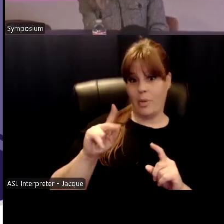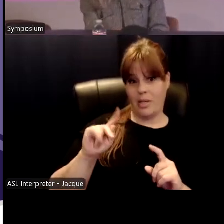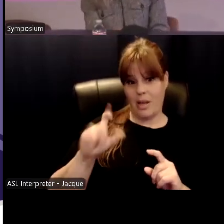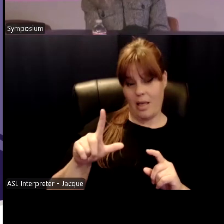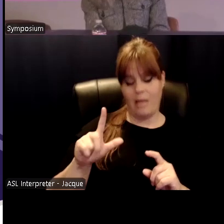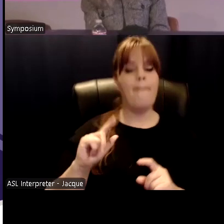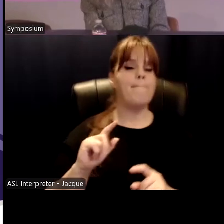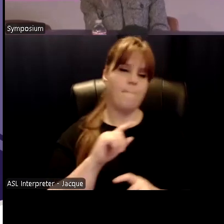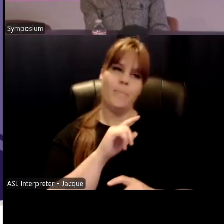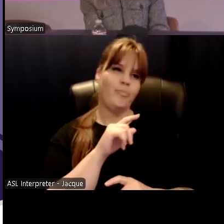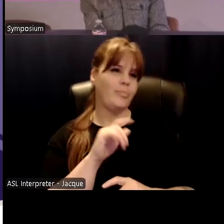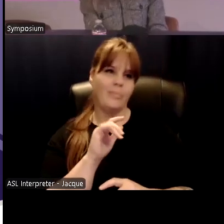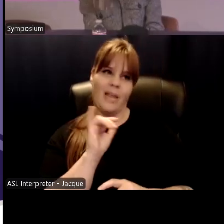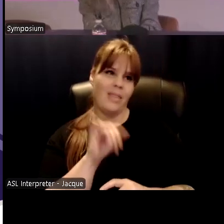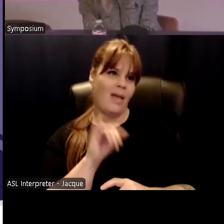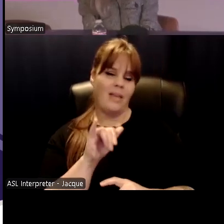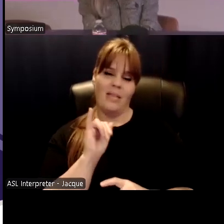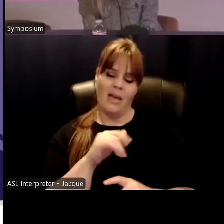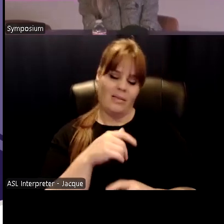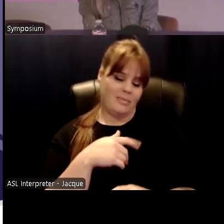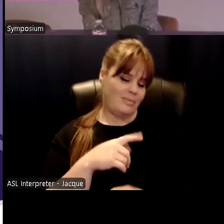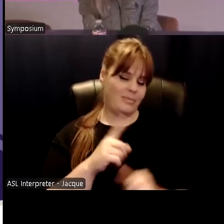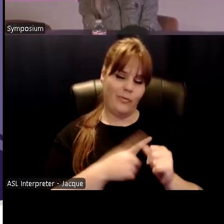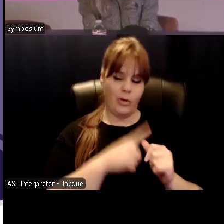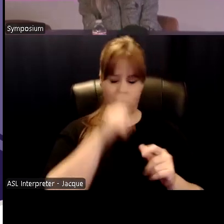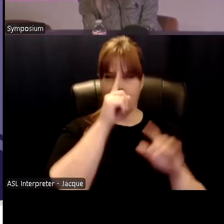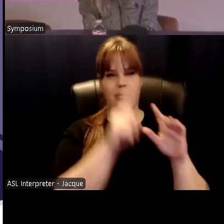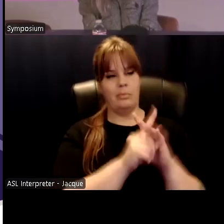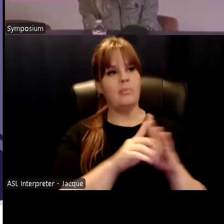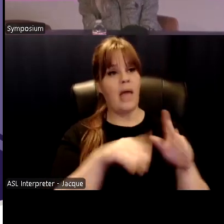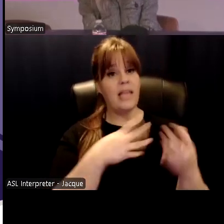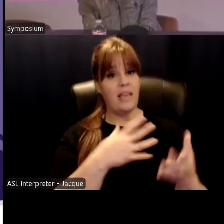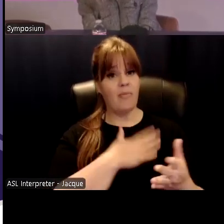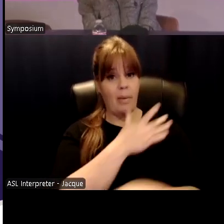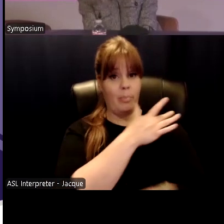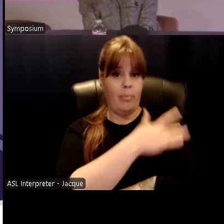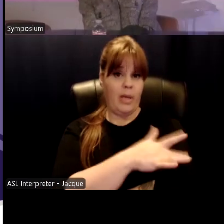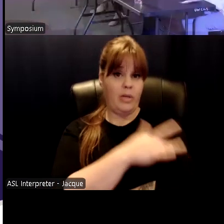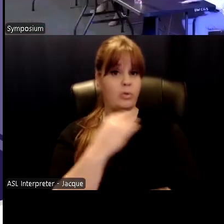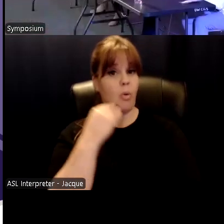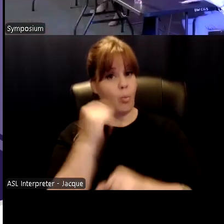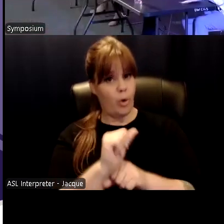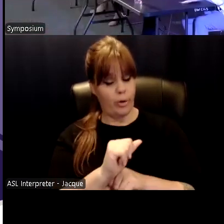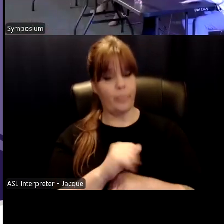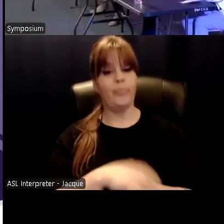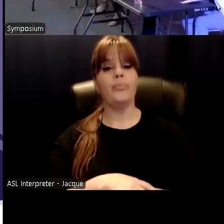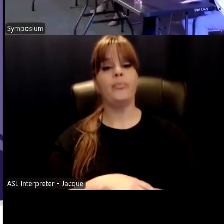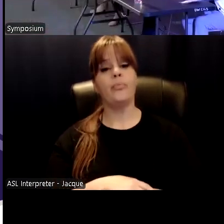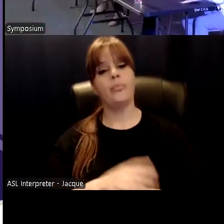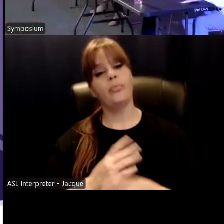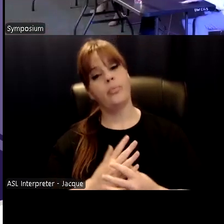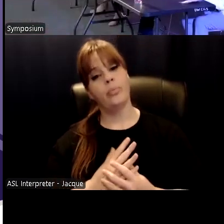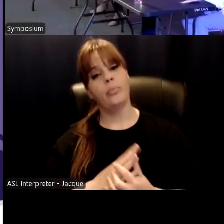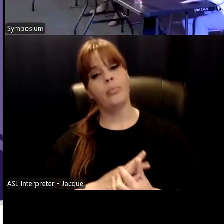that's exactly, the first thing that comes to mind is I give my patients homework and I say, you need to sit